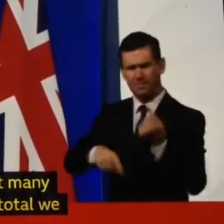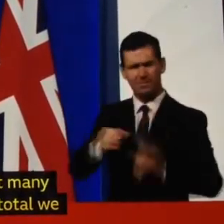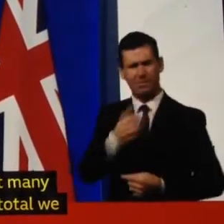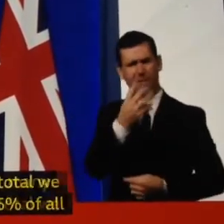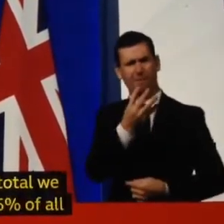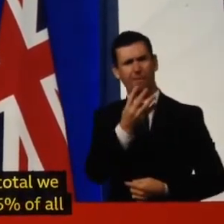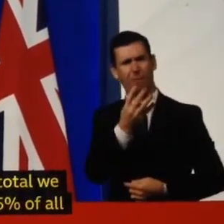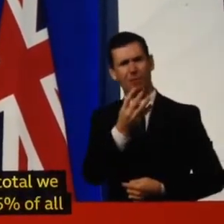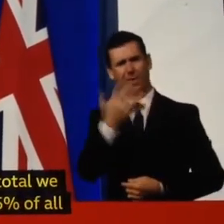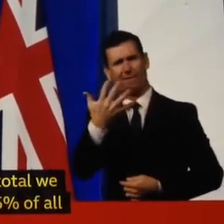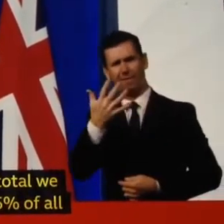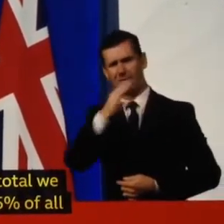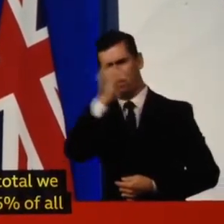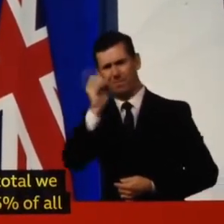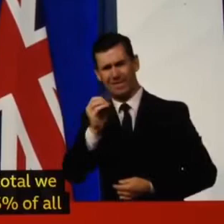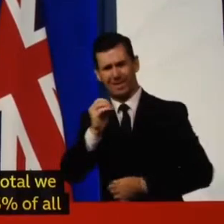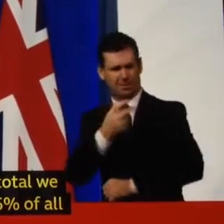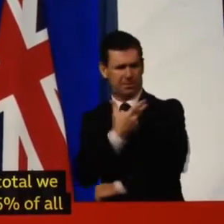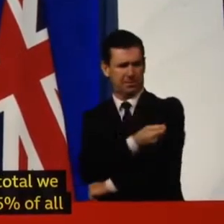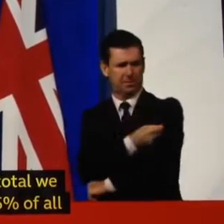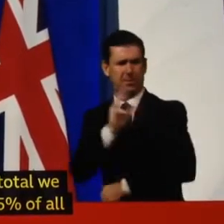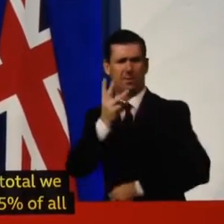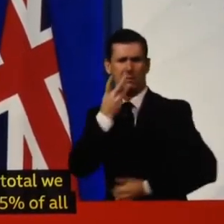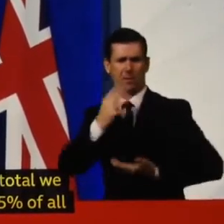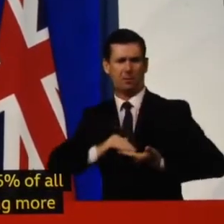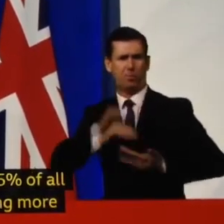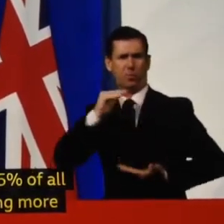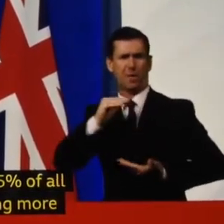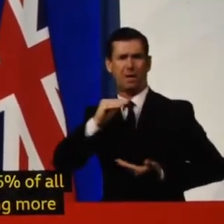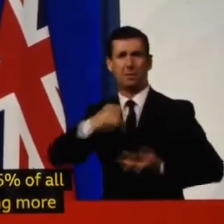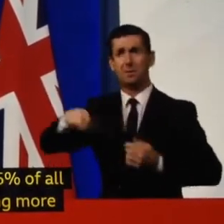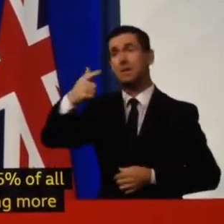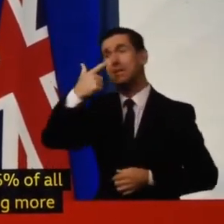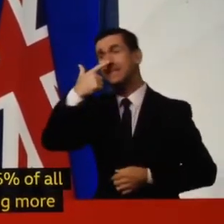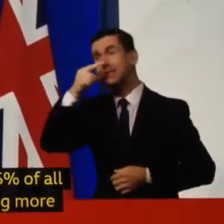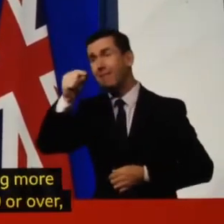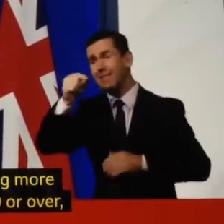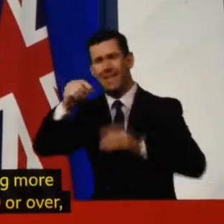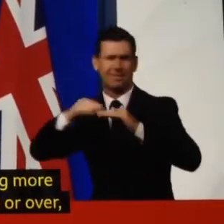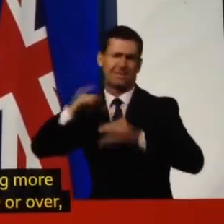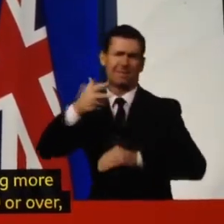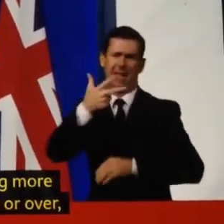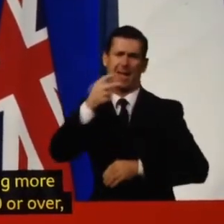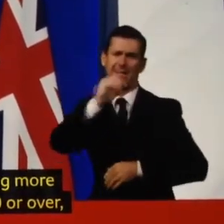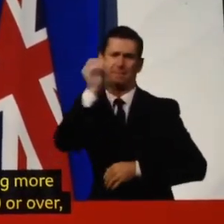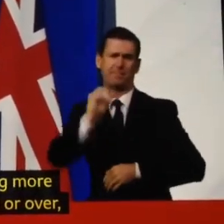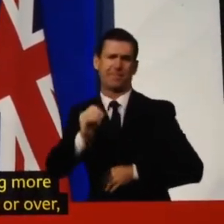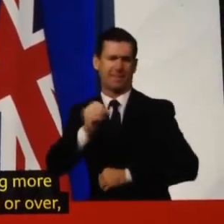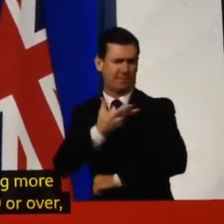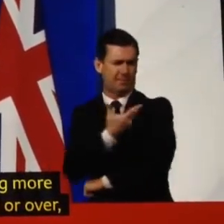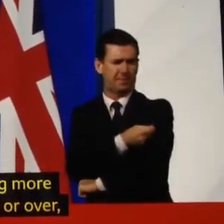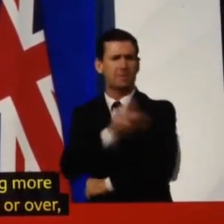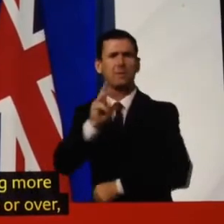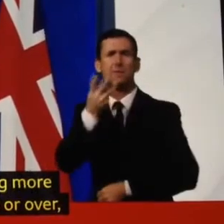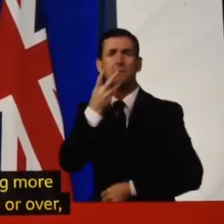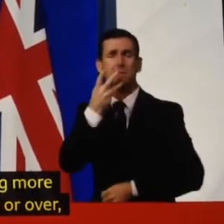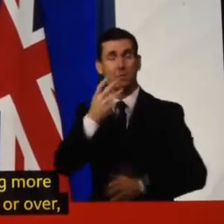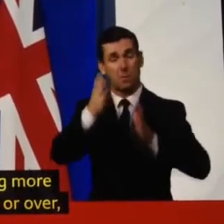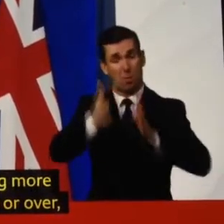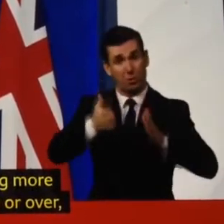of those aged 70 or over. And while hospital admissions are going up